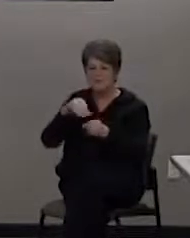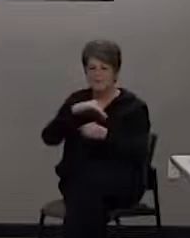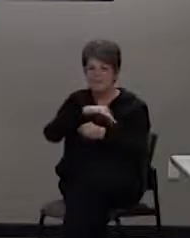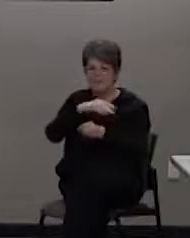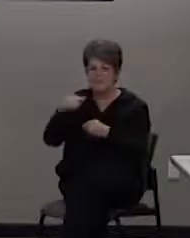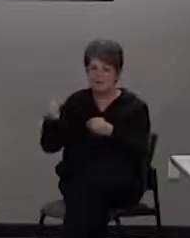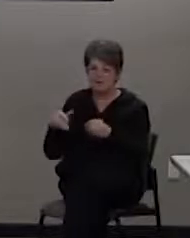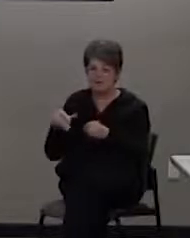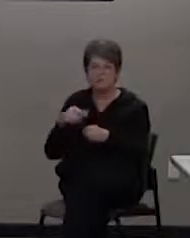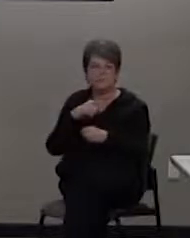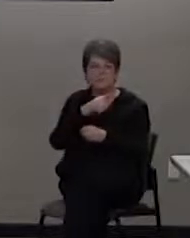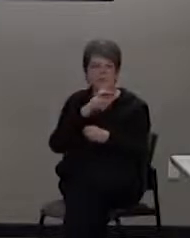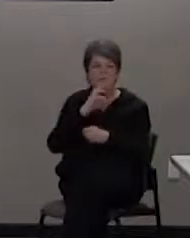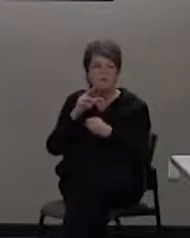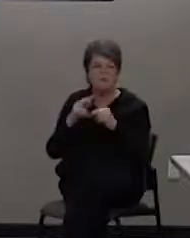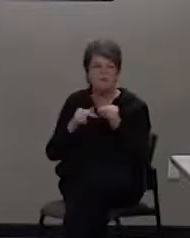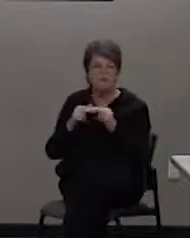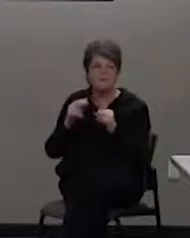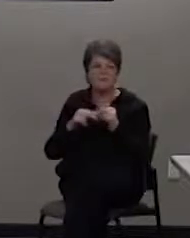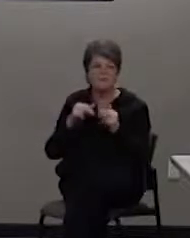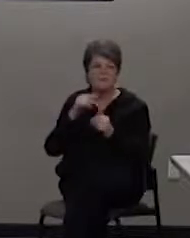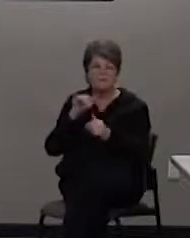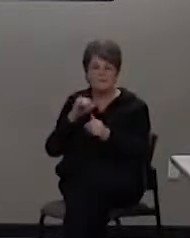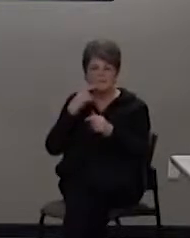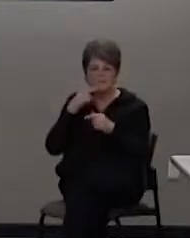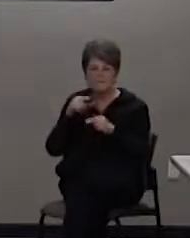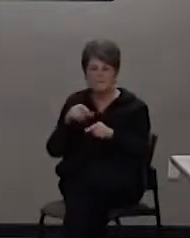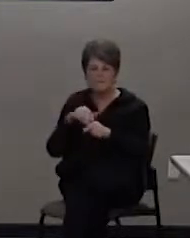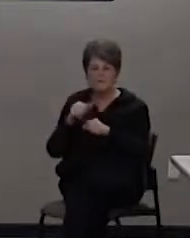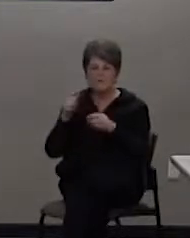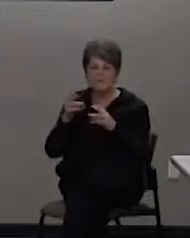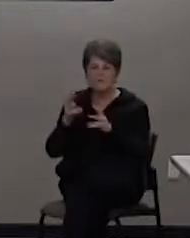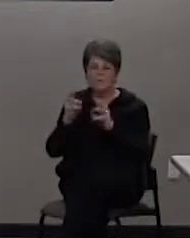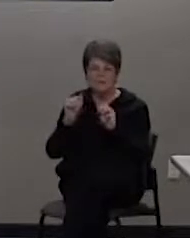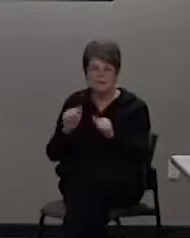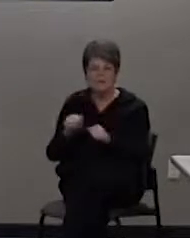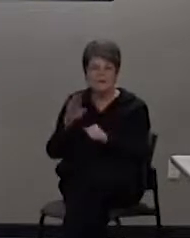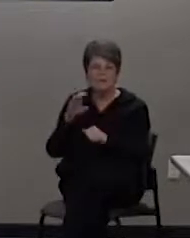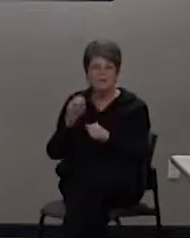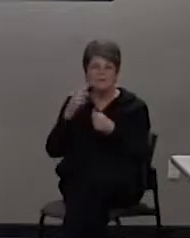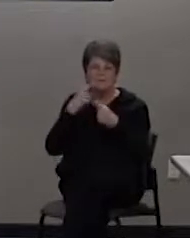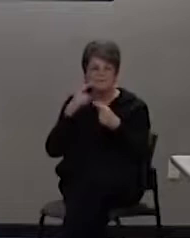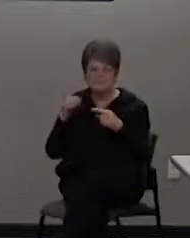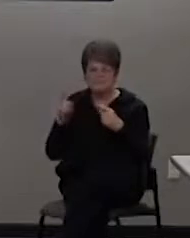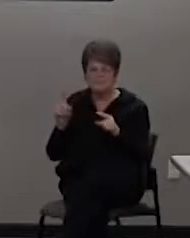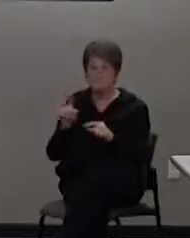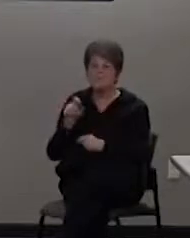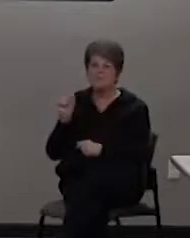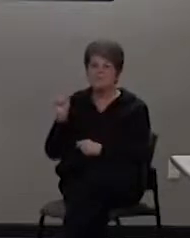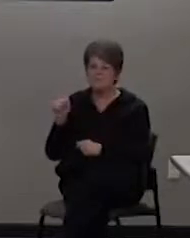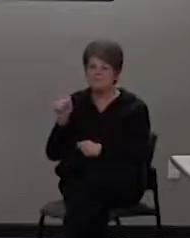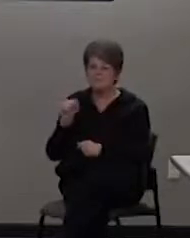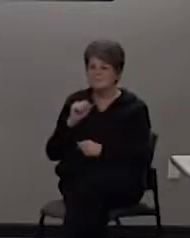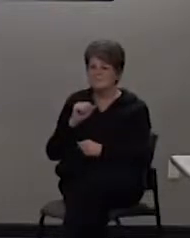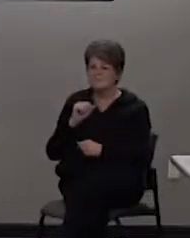I would argue that you are building it for them in a manner that it can be successful. Right. Yes.